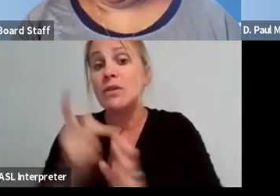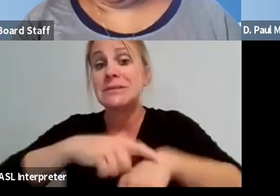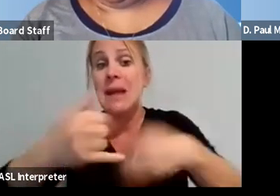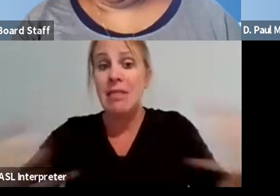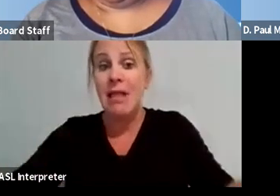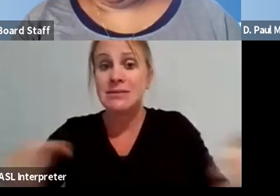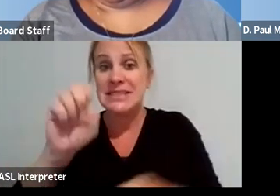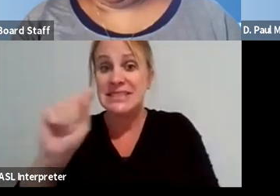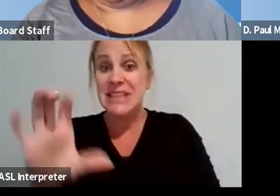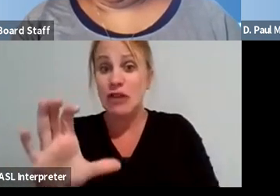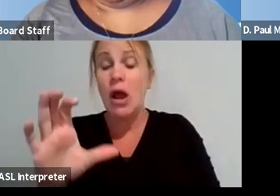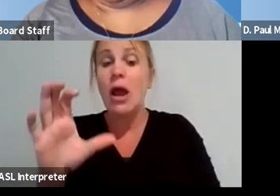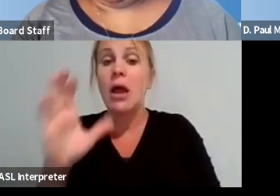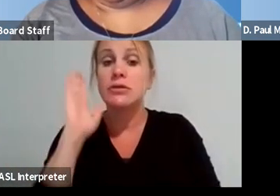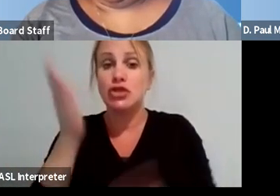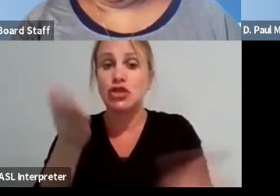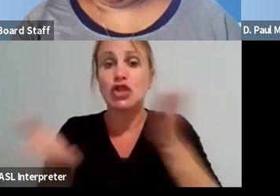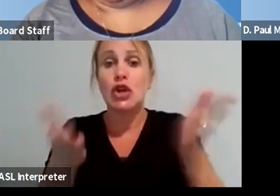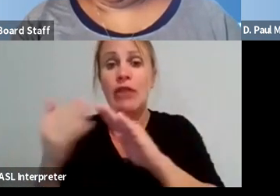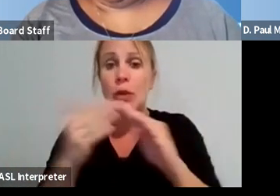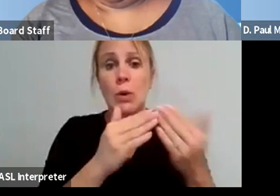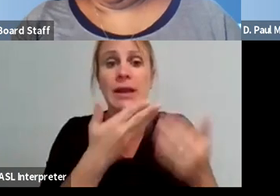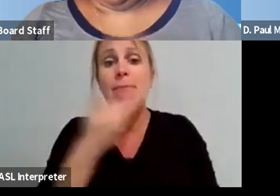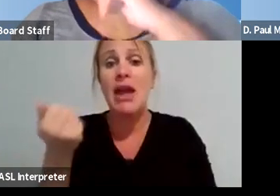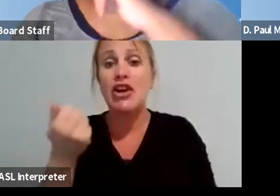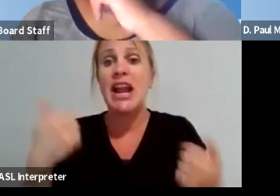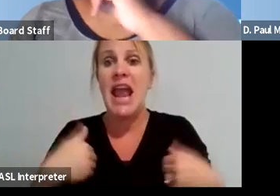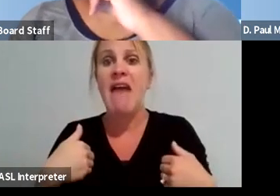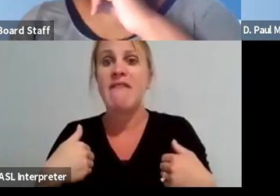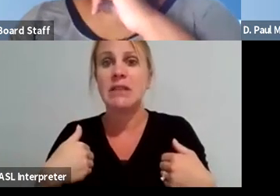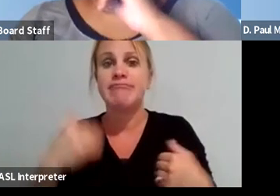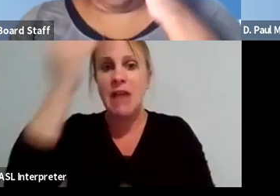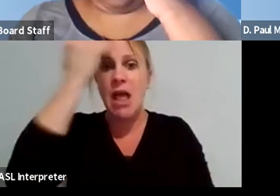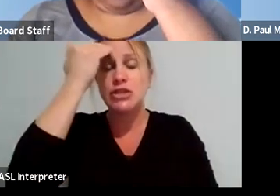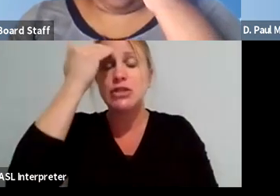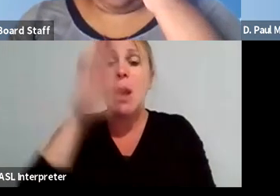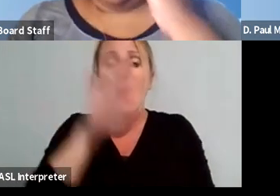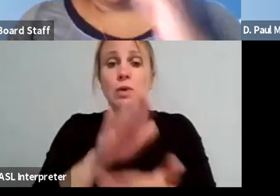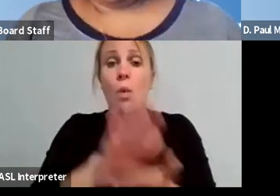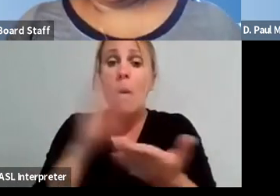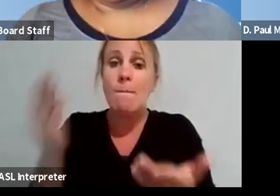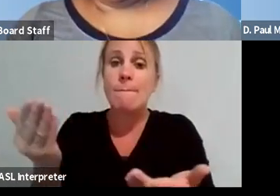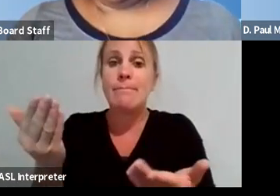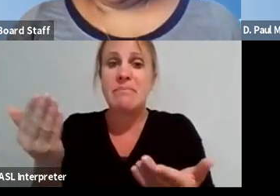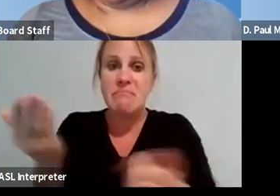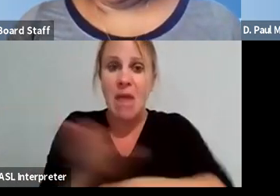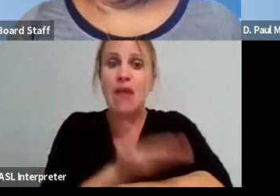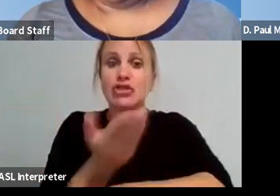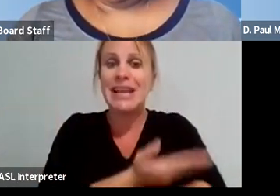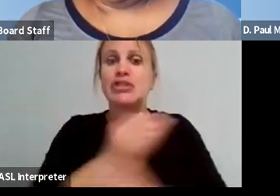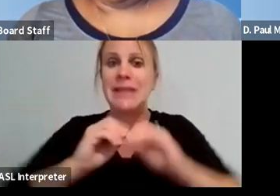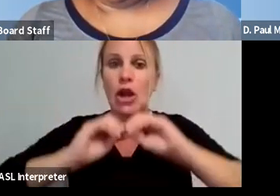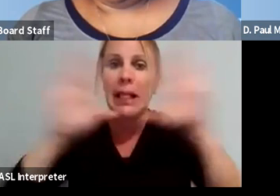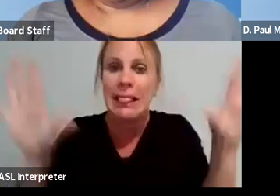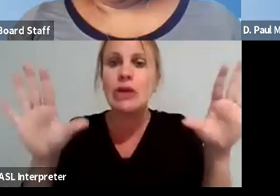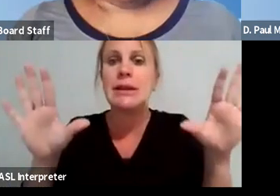cetera. It would serve the community better in having upfront knowledge on school modernizations that are clearly and substantially